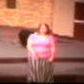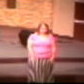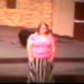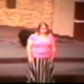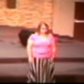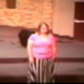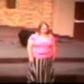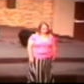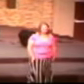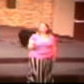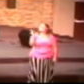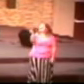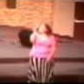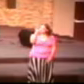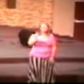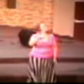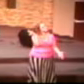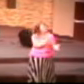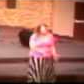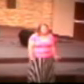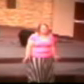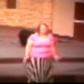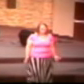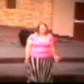I mean, it's just annoying. Would you quit?